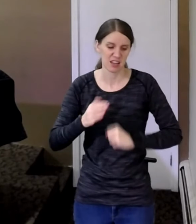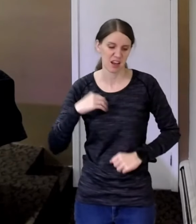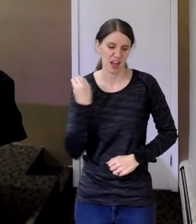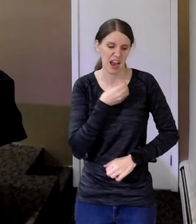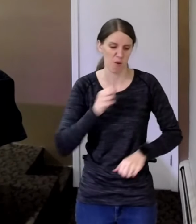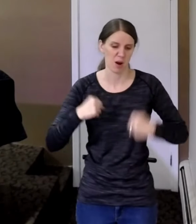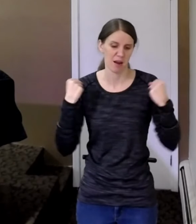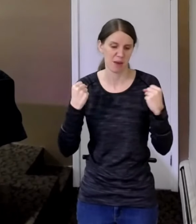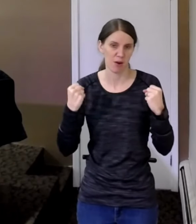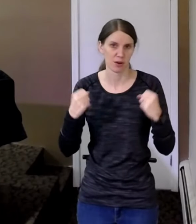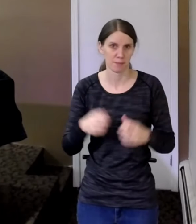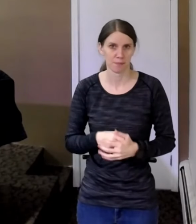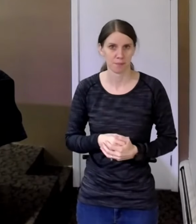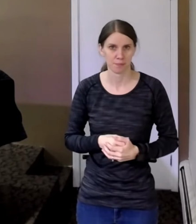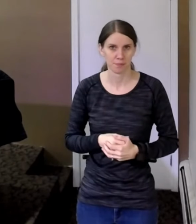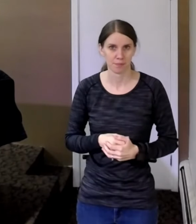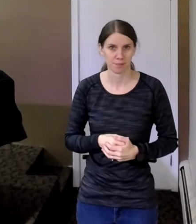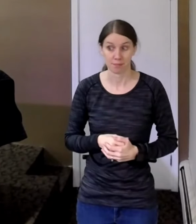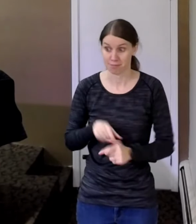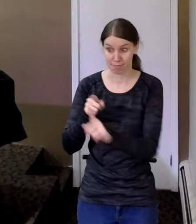Well, he's God, people. He should.